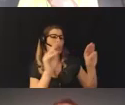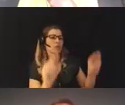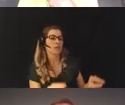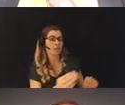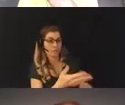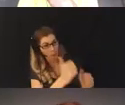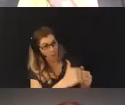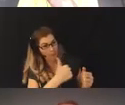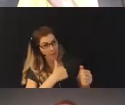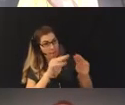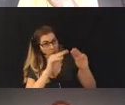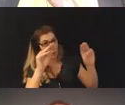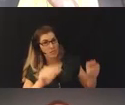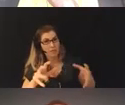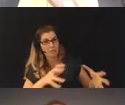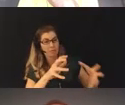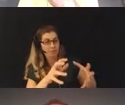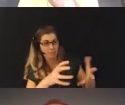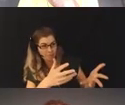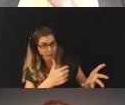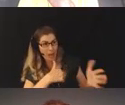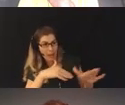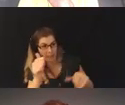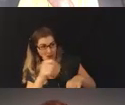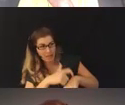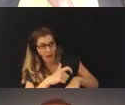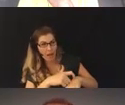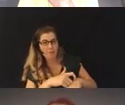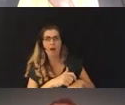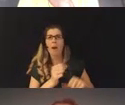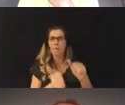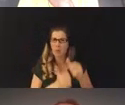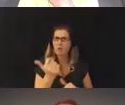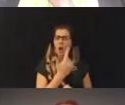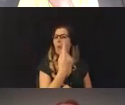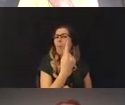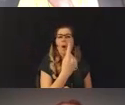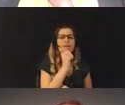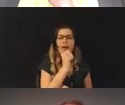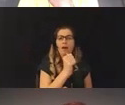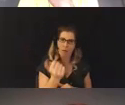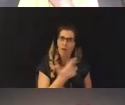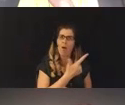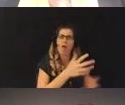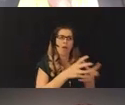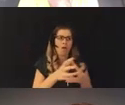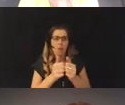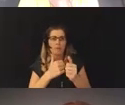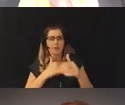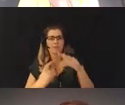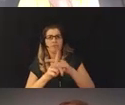guys want to go, but if you do, I'm leaving at this time. And all but one of them showed up, right, just to hang out and have a good time and look at art.